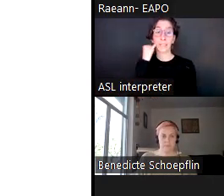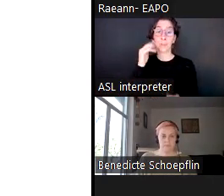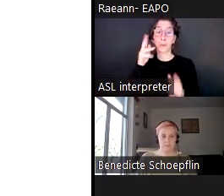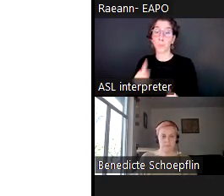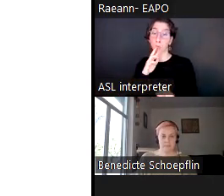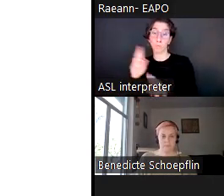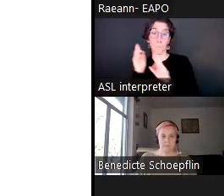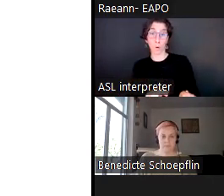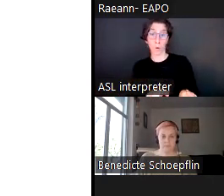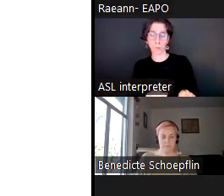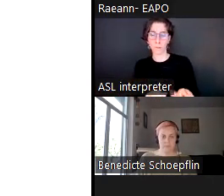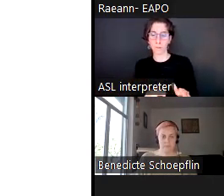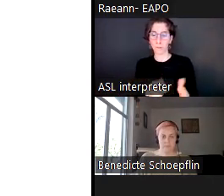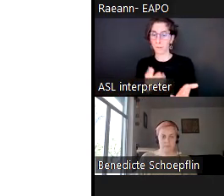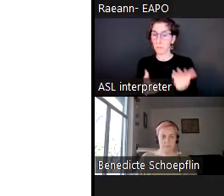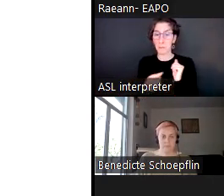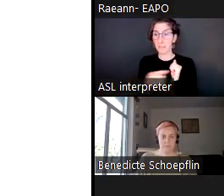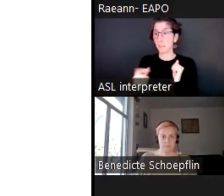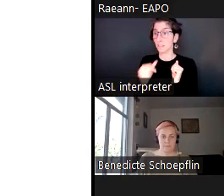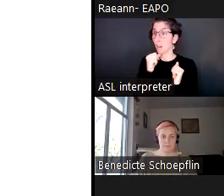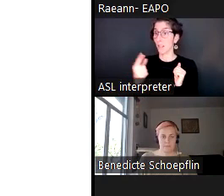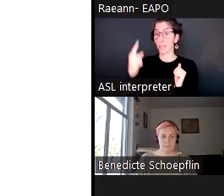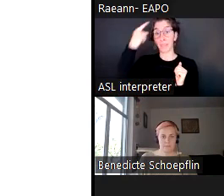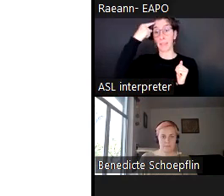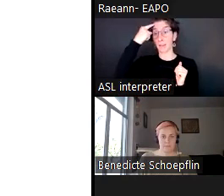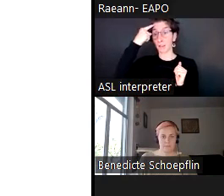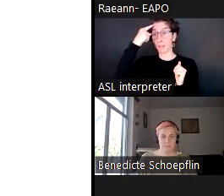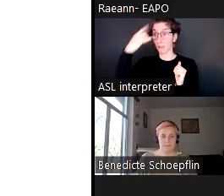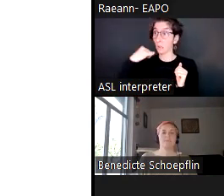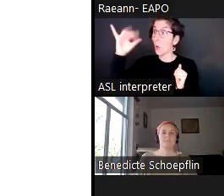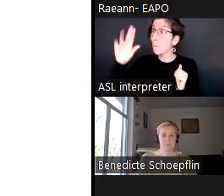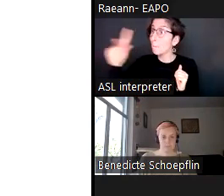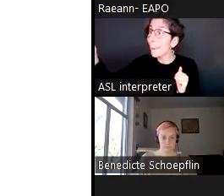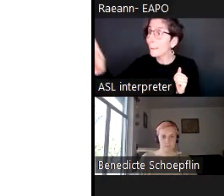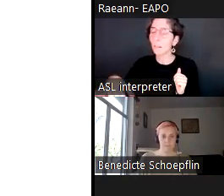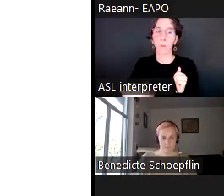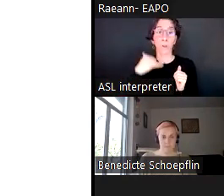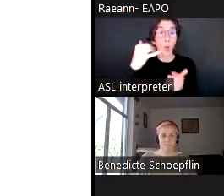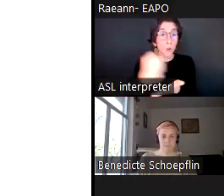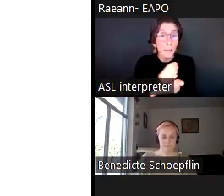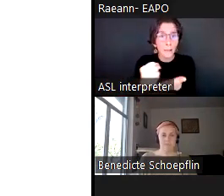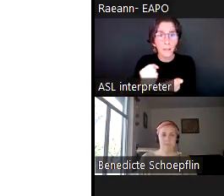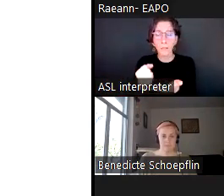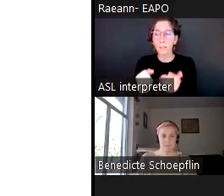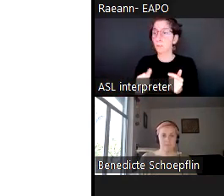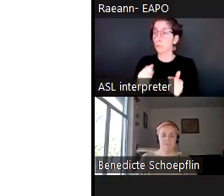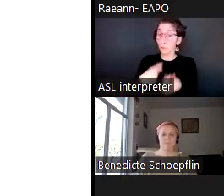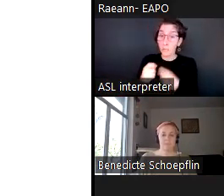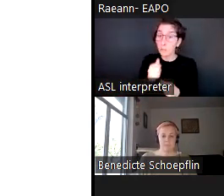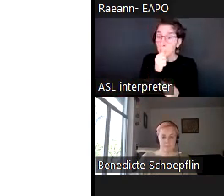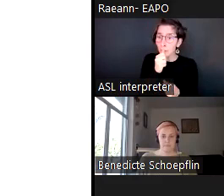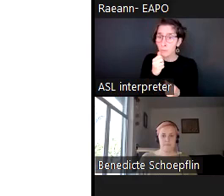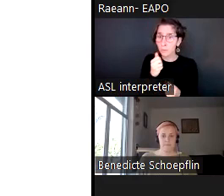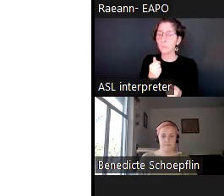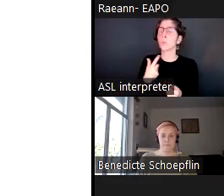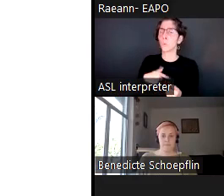they may not have thought to call their bank, call their credit card company, change their passwords. We'll walk them